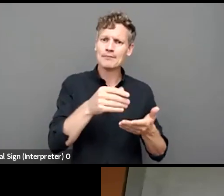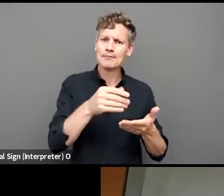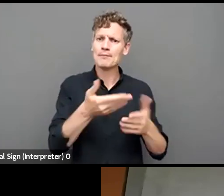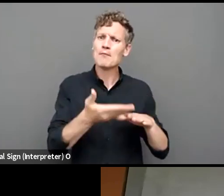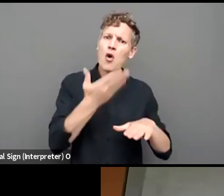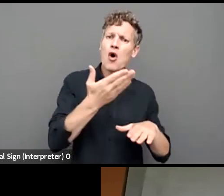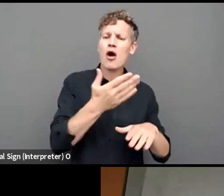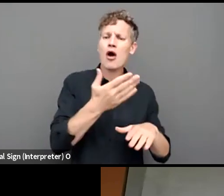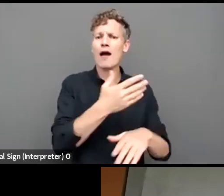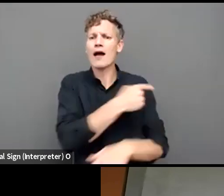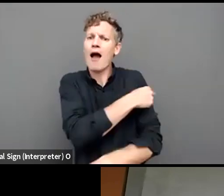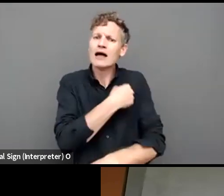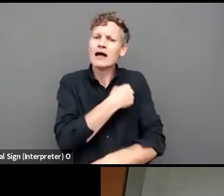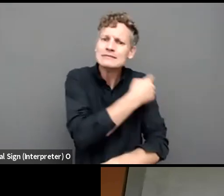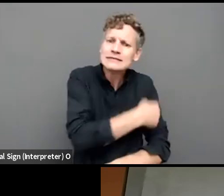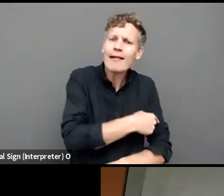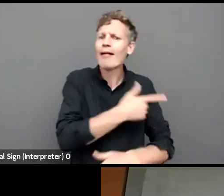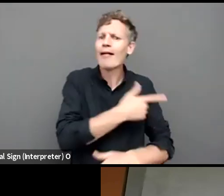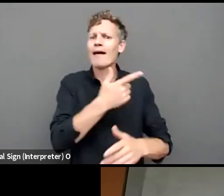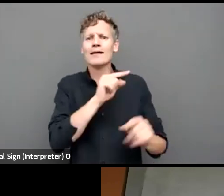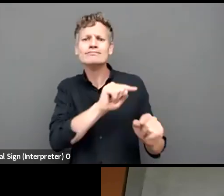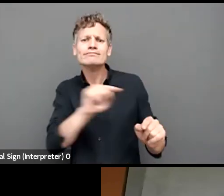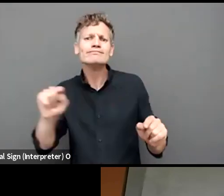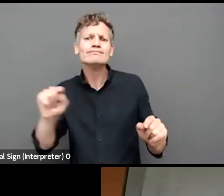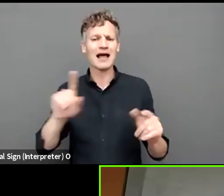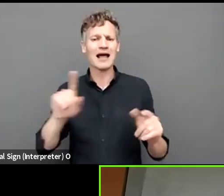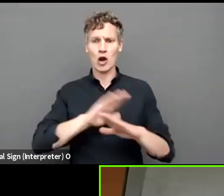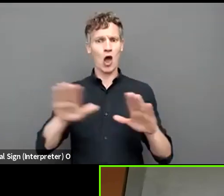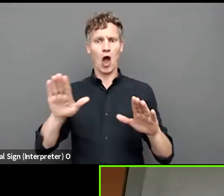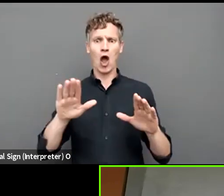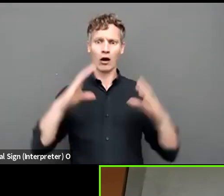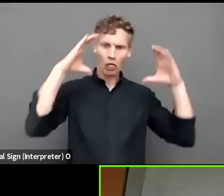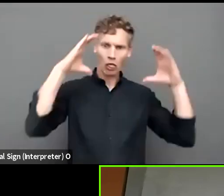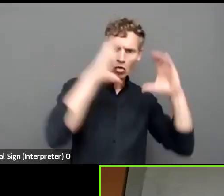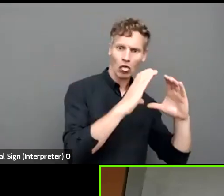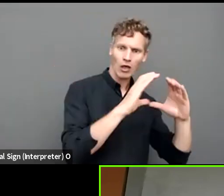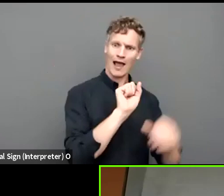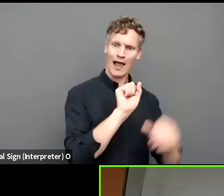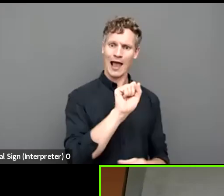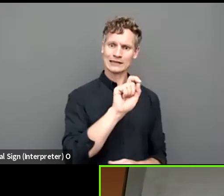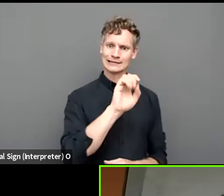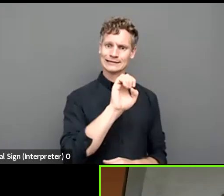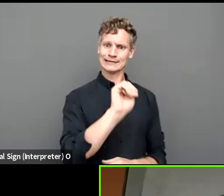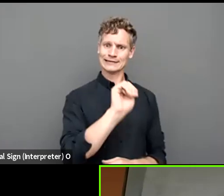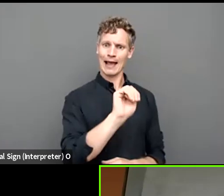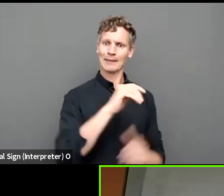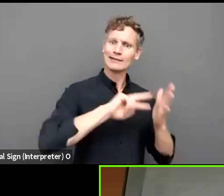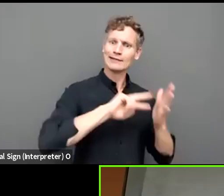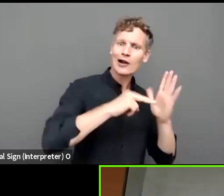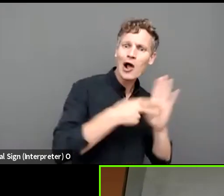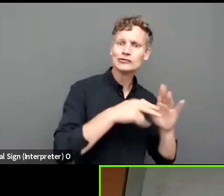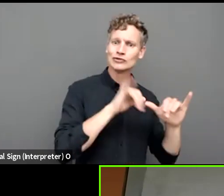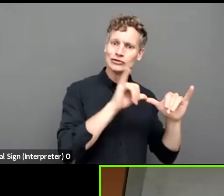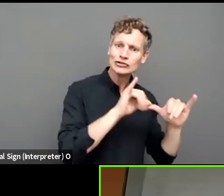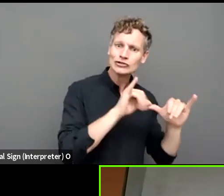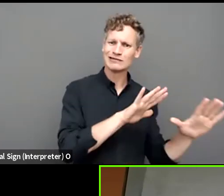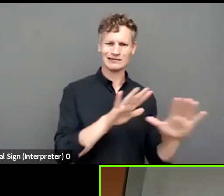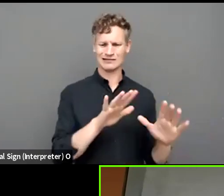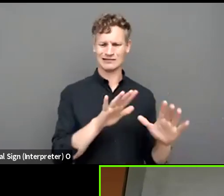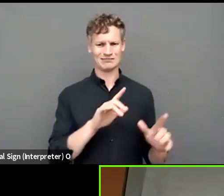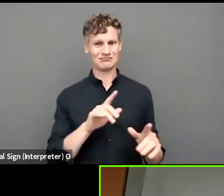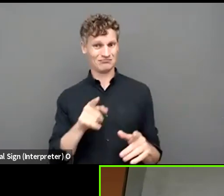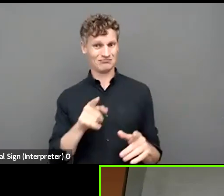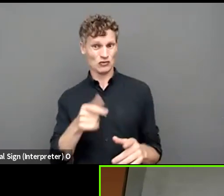really complex issue, but I'm keen to hear your response. Yes, it is. And you are absolutely right, because, what are more important roles than